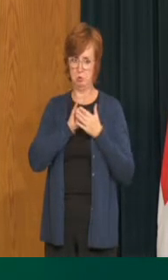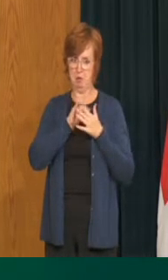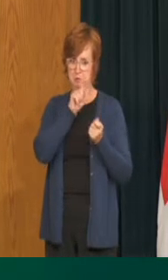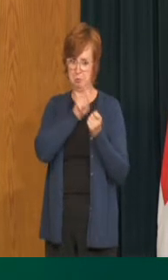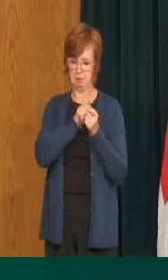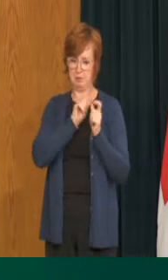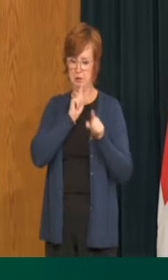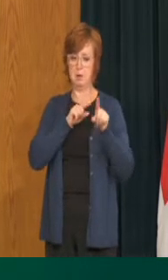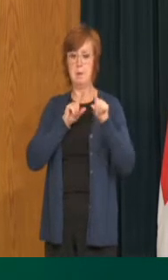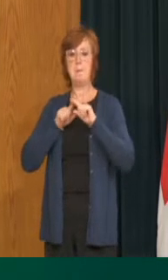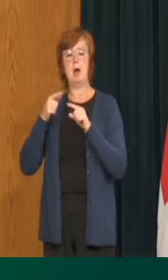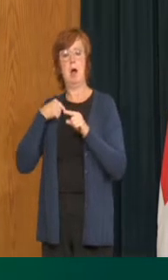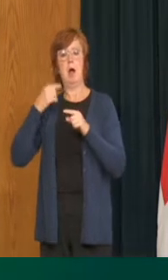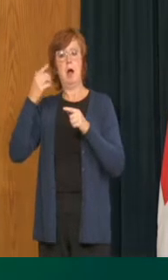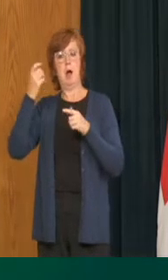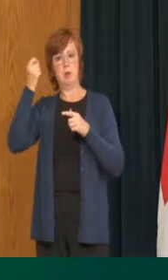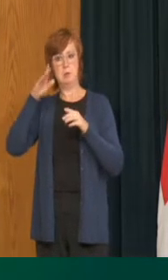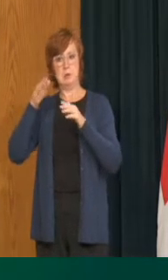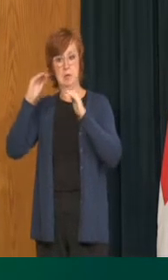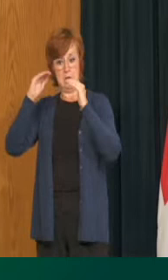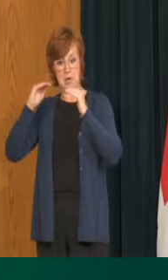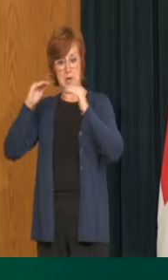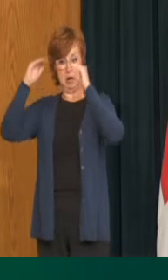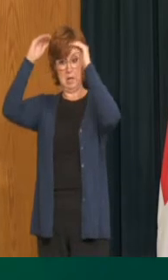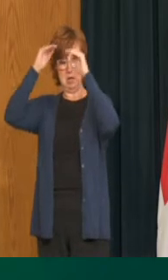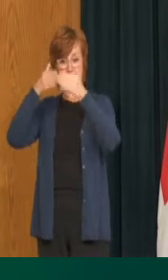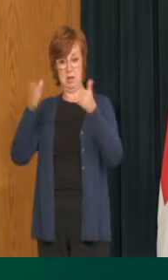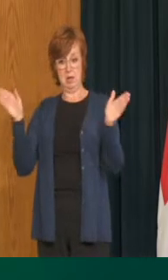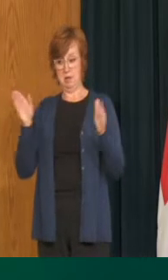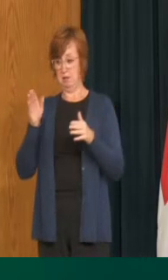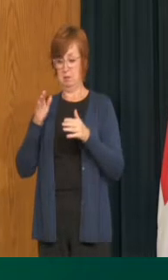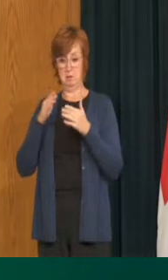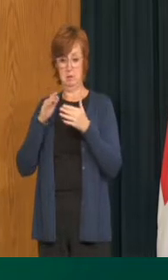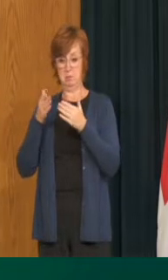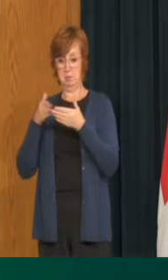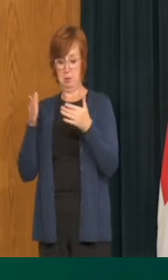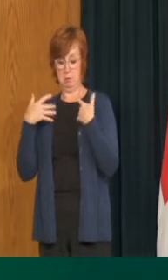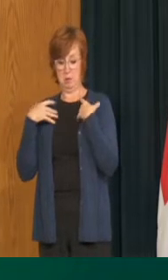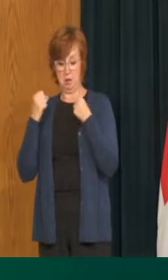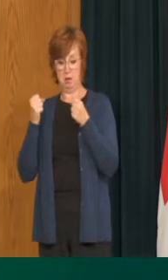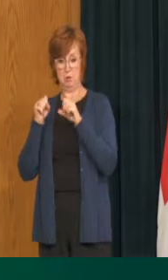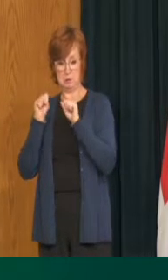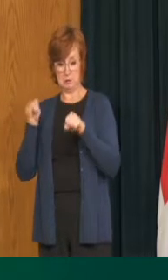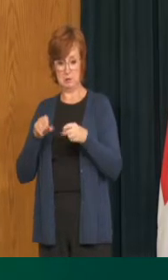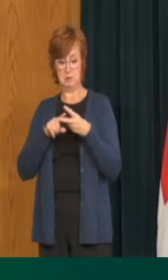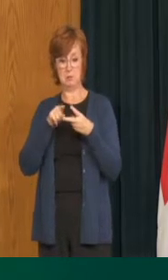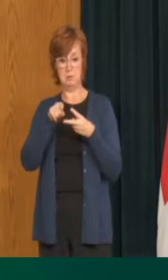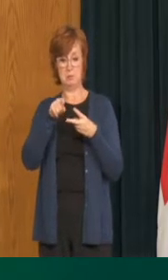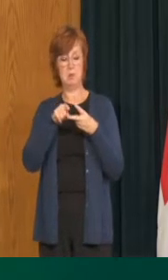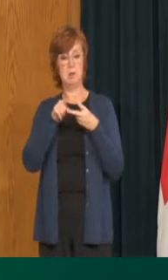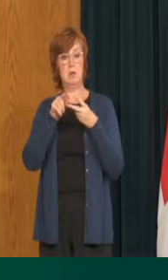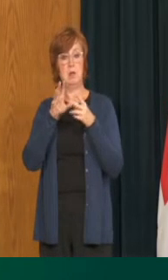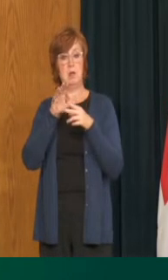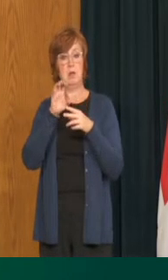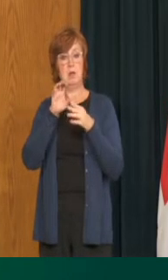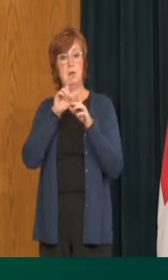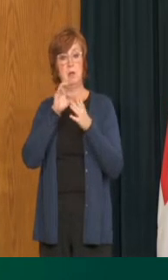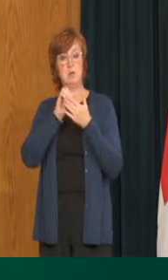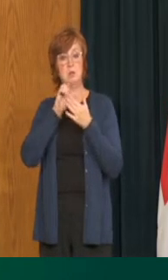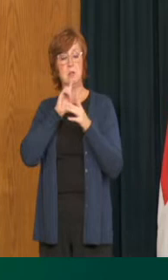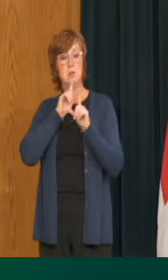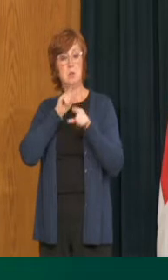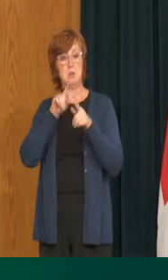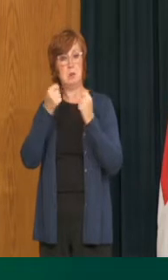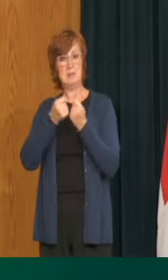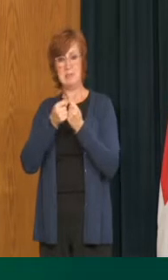education response team has been working very close with public health, meeting on a weekly basis now as we reopen our schools and implement